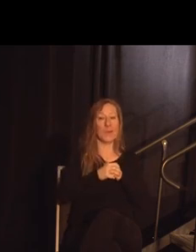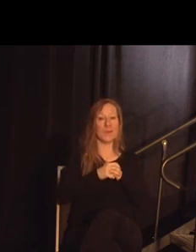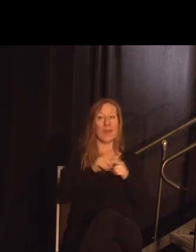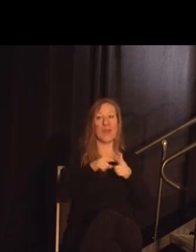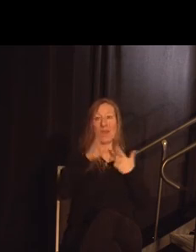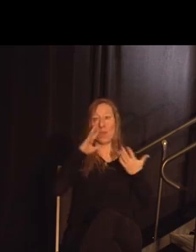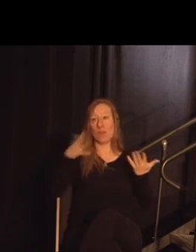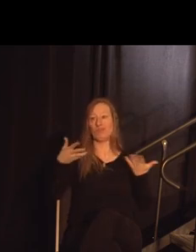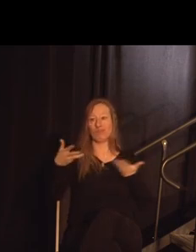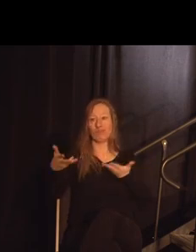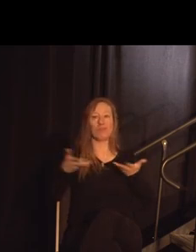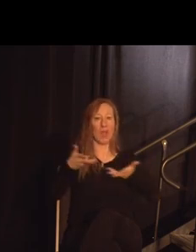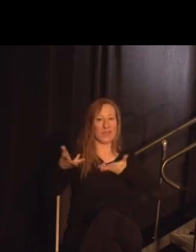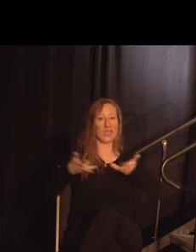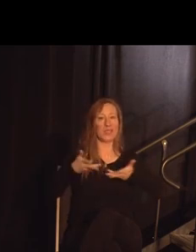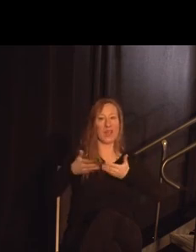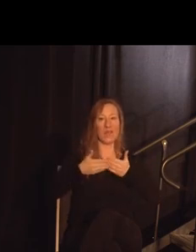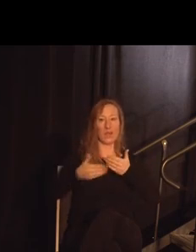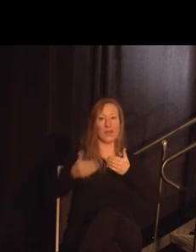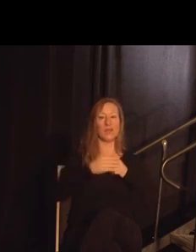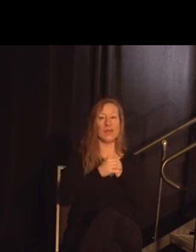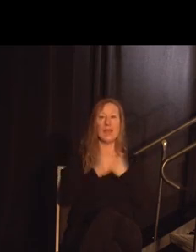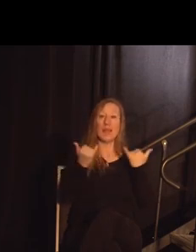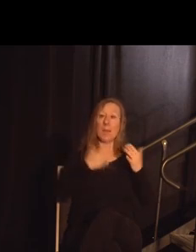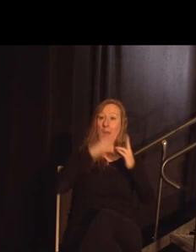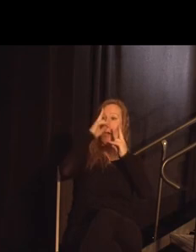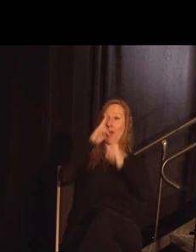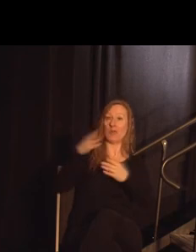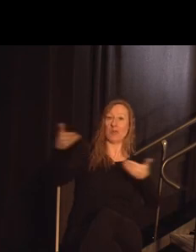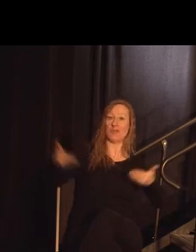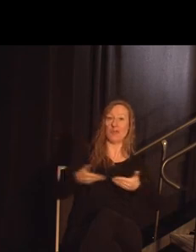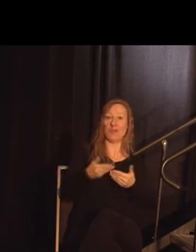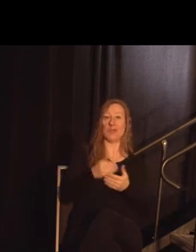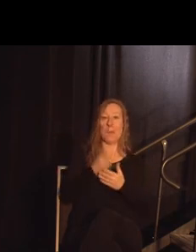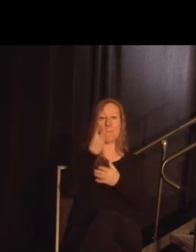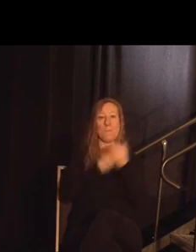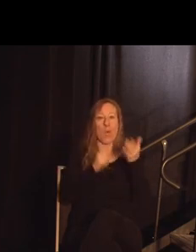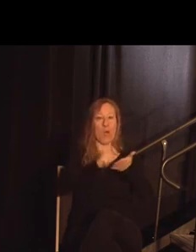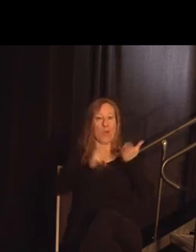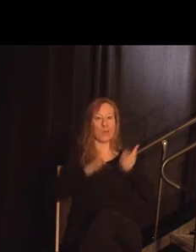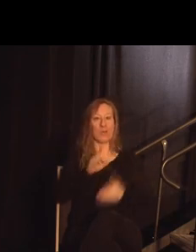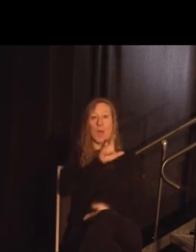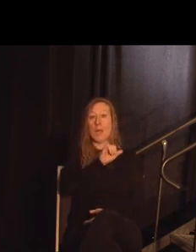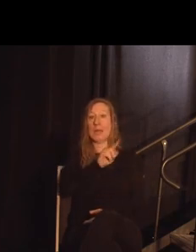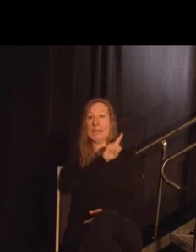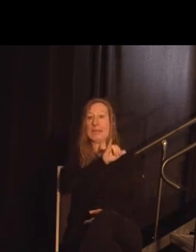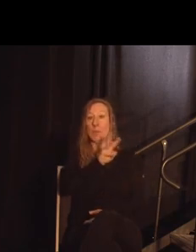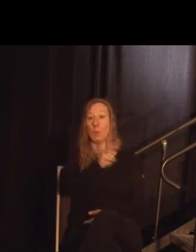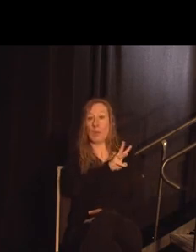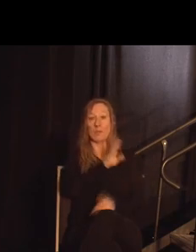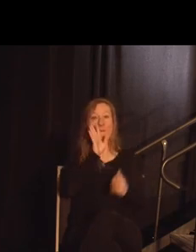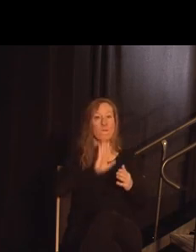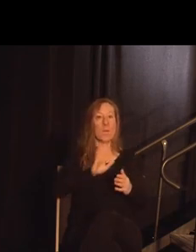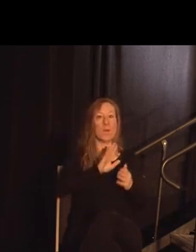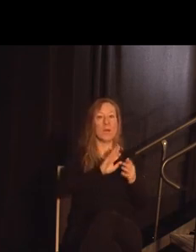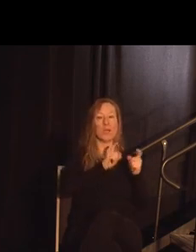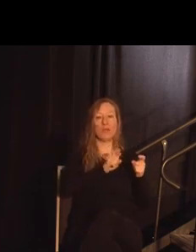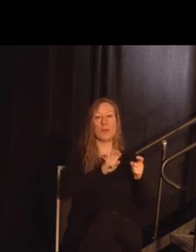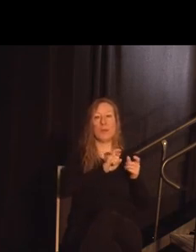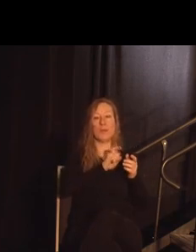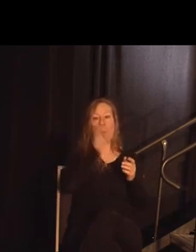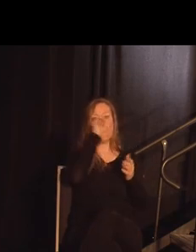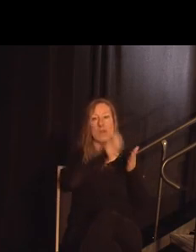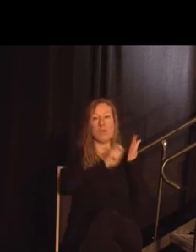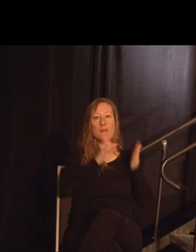will follow. It's now my honor to introduce both authors. Lindy West is a former contributing opinion writer for the